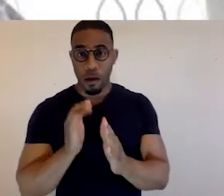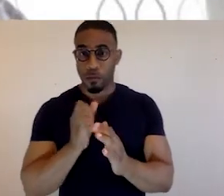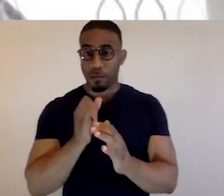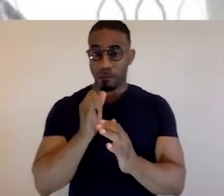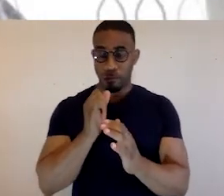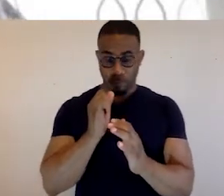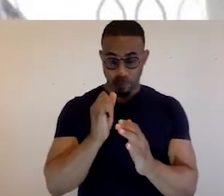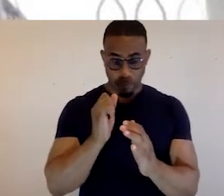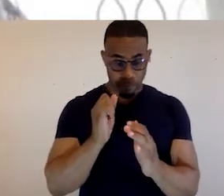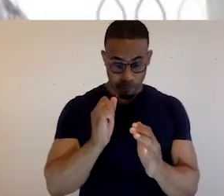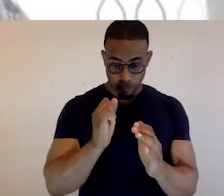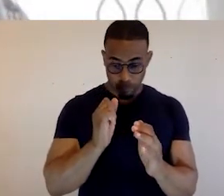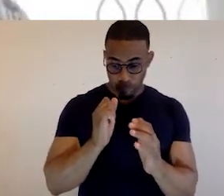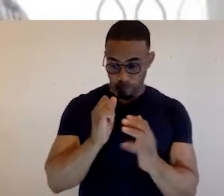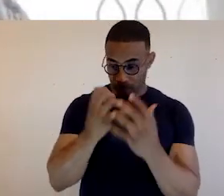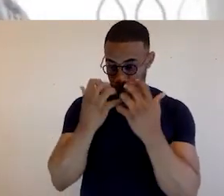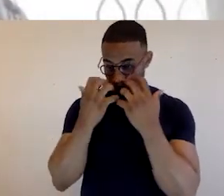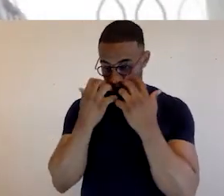fallen lives.